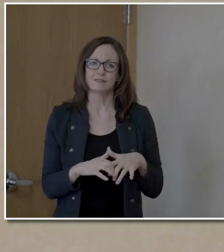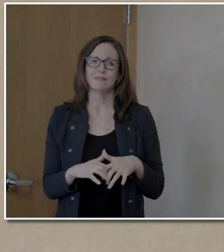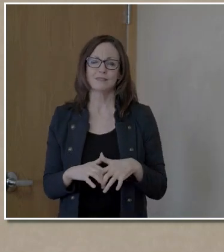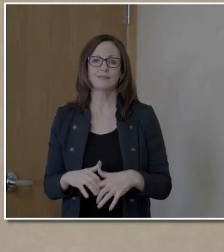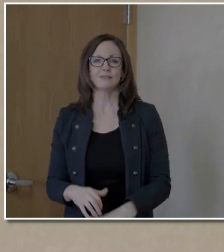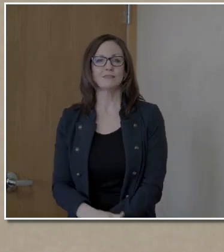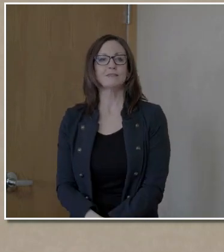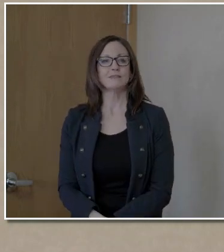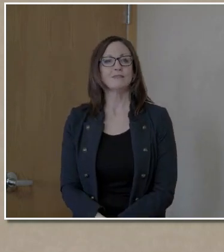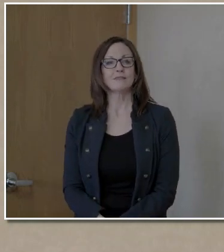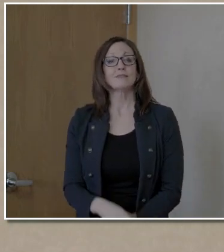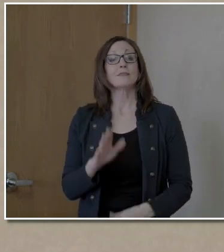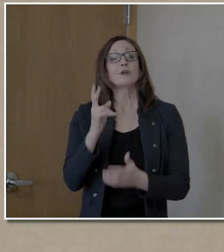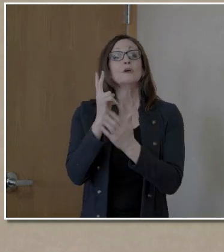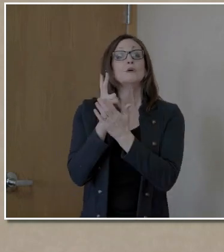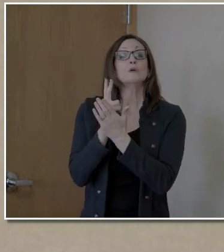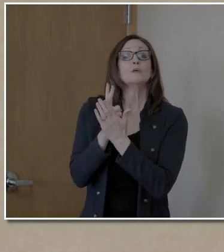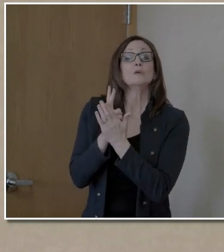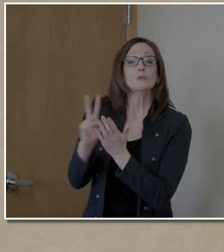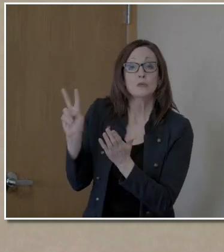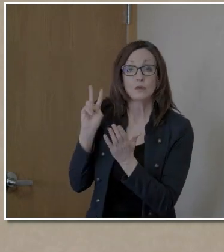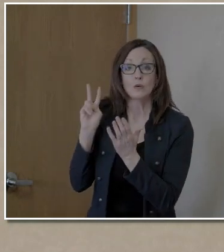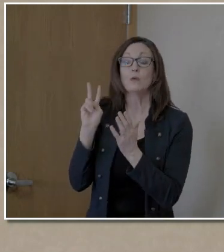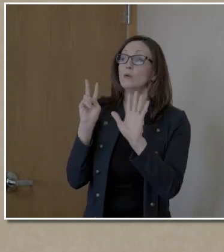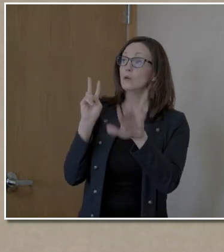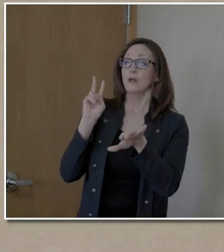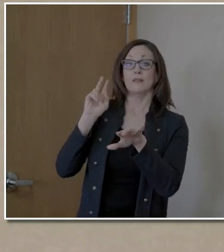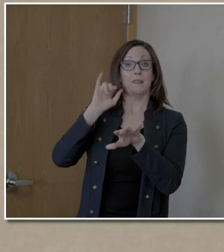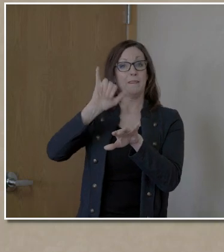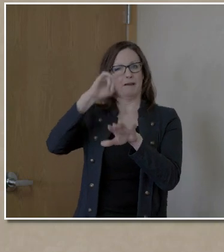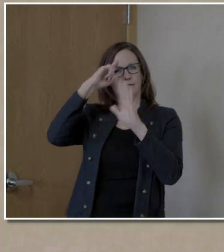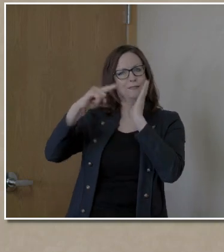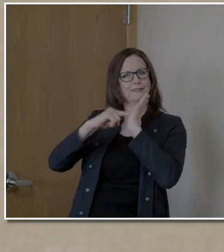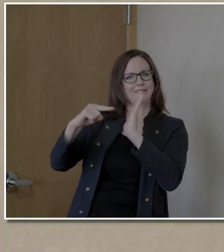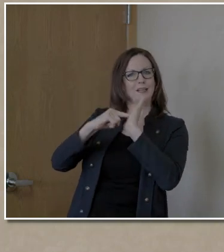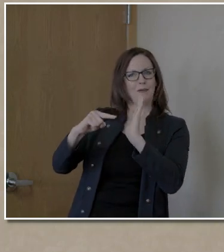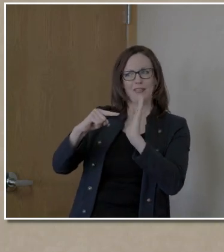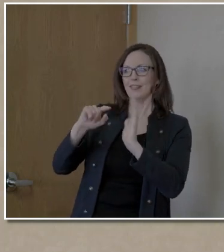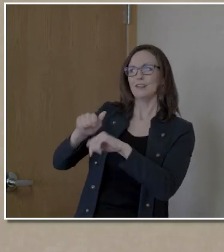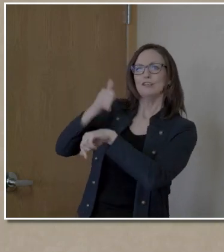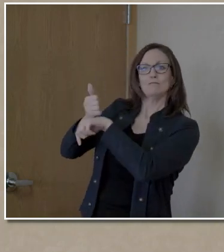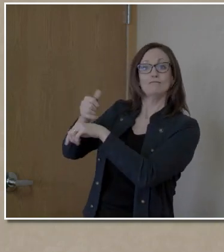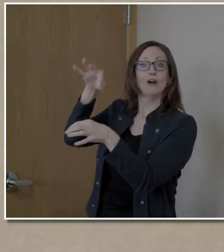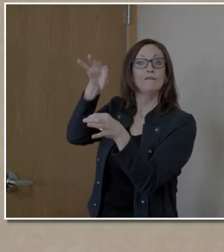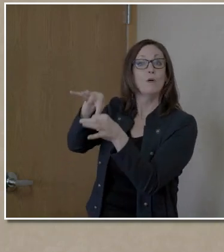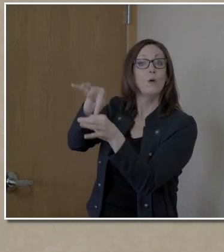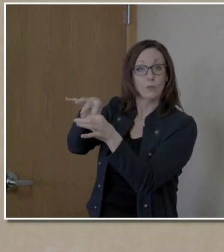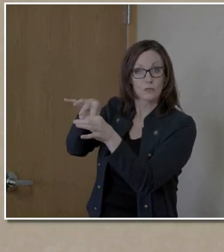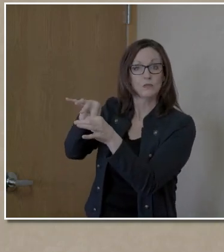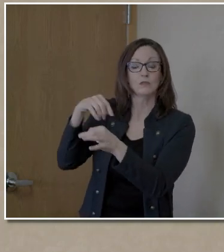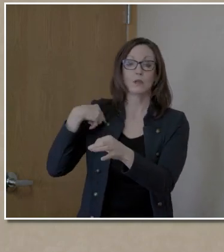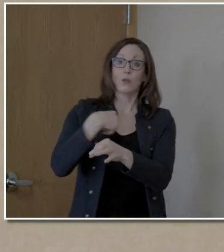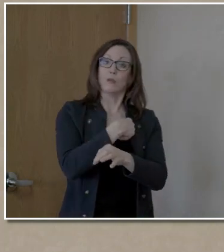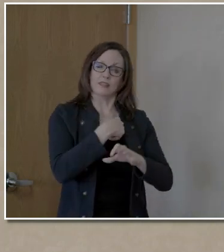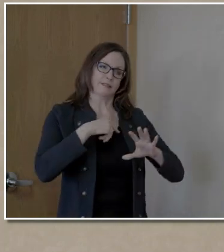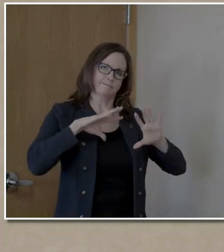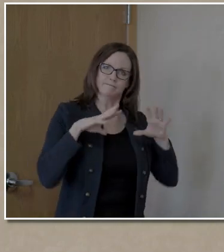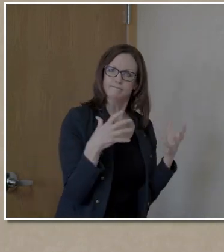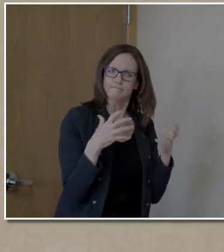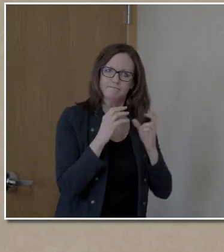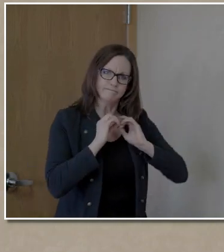counties. We had troops in 71 of Wisconsin's 72 counties on Election Day, with Florence County as the only